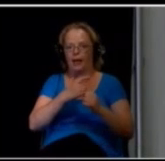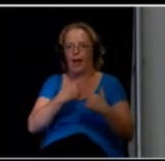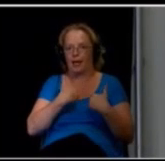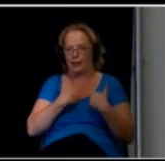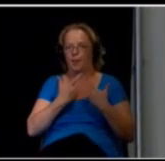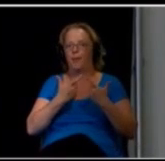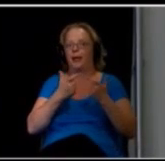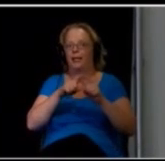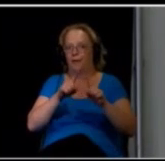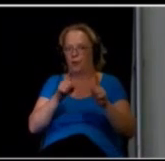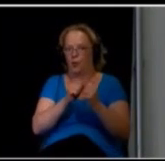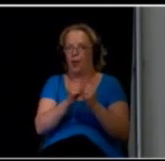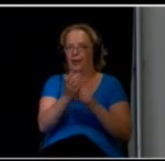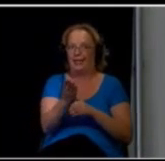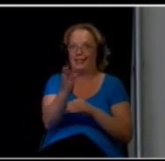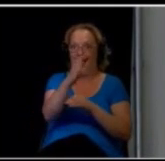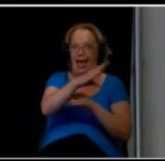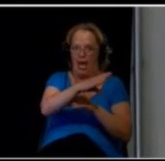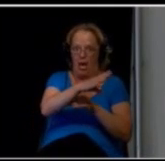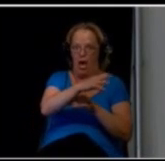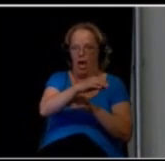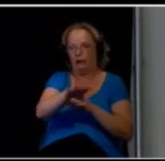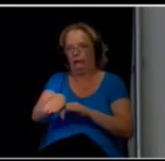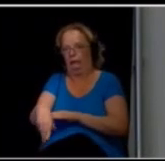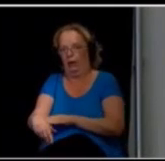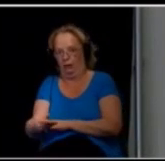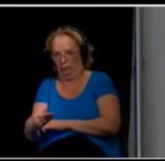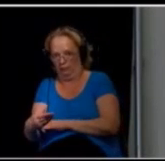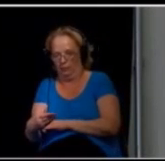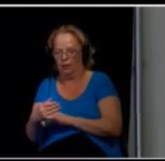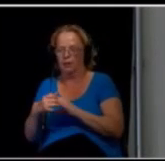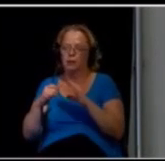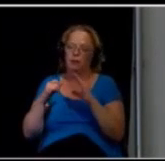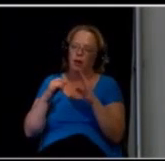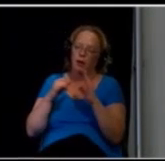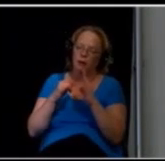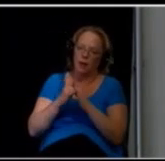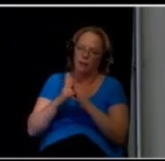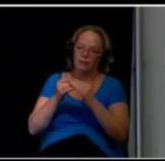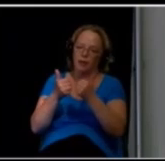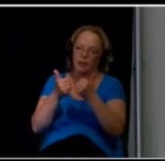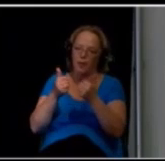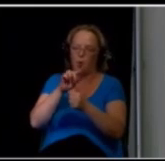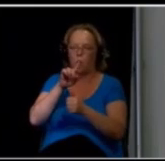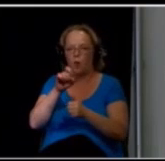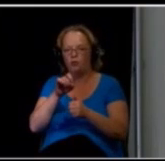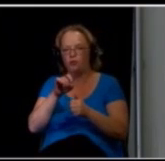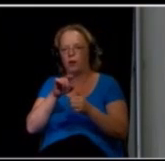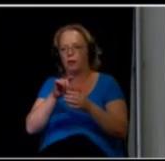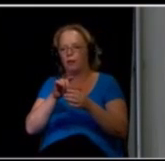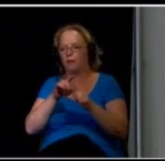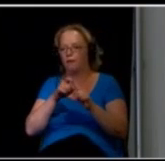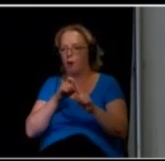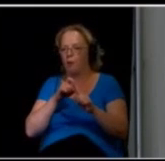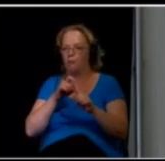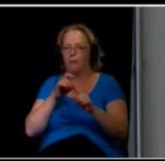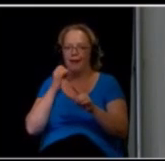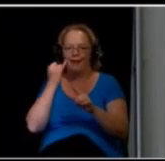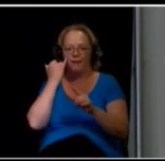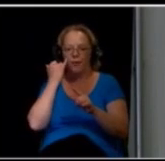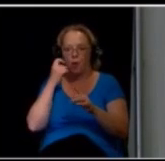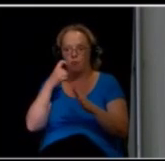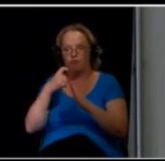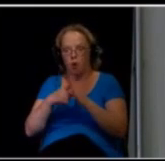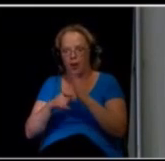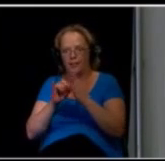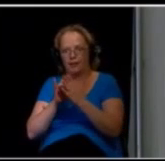and night. That's a separate question from whether they are pricing that as such to the consumer.